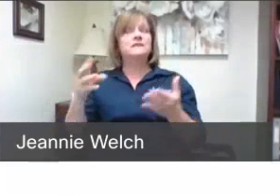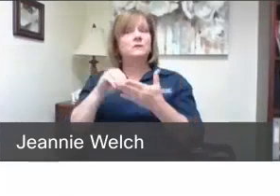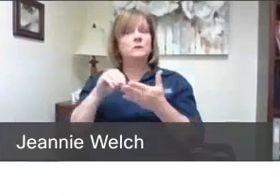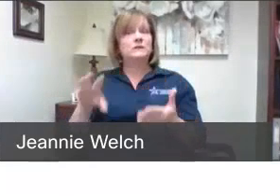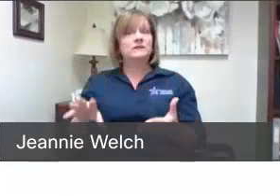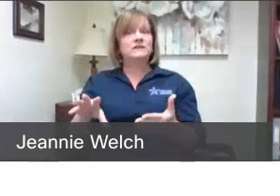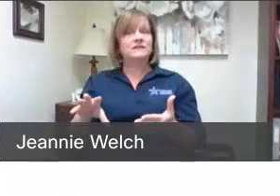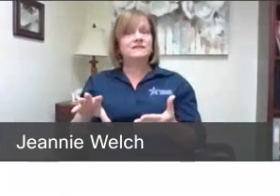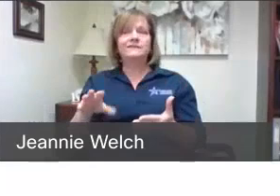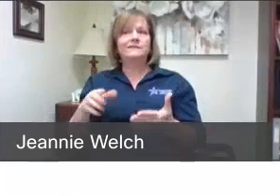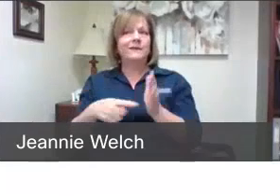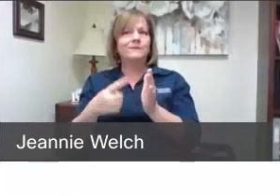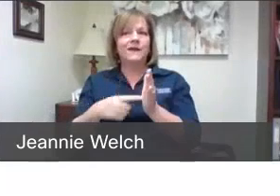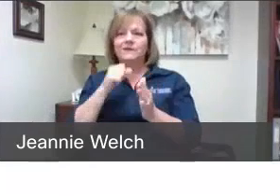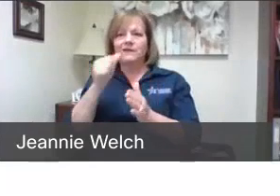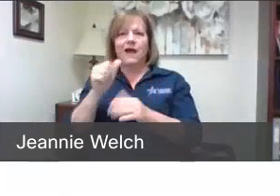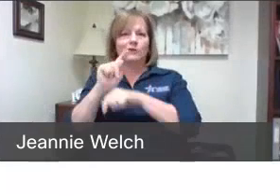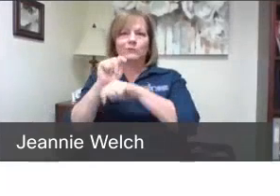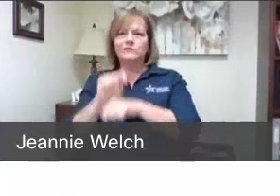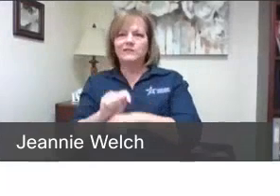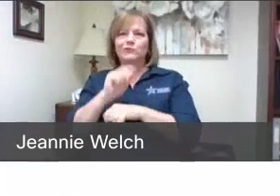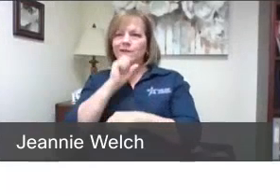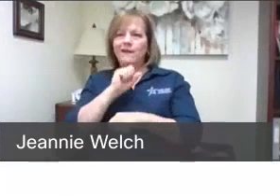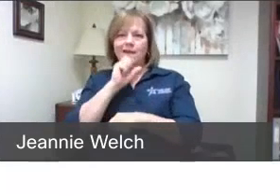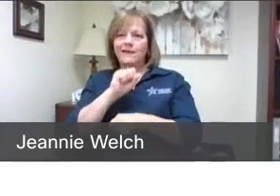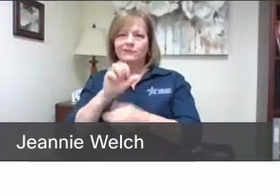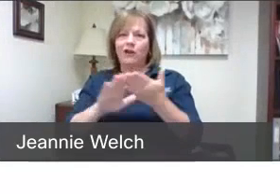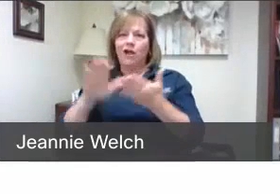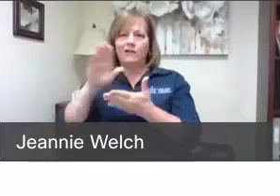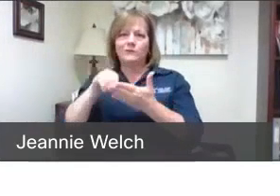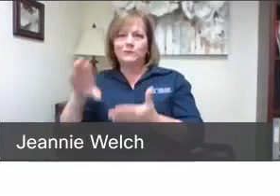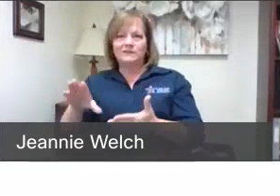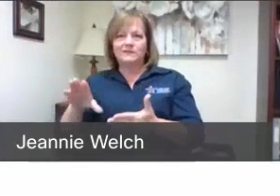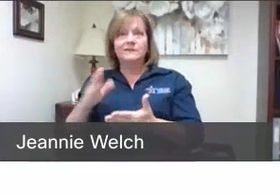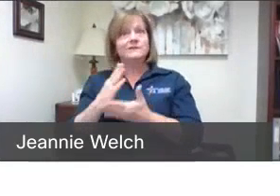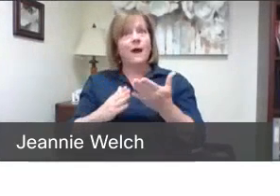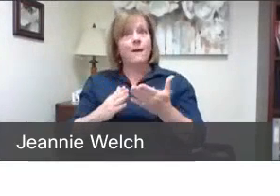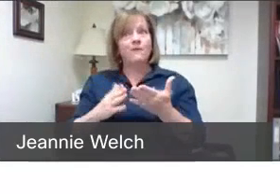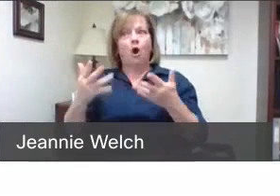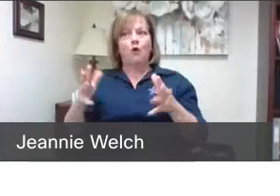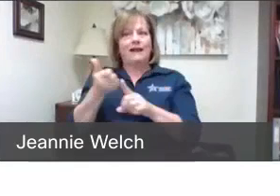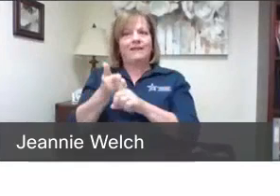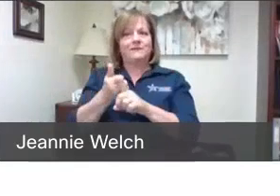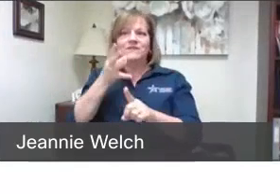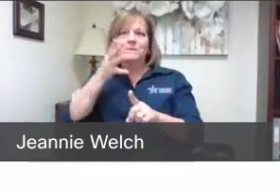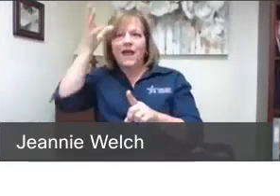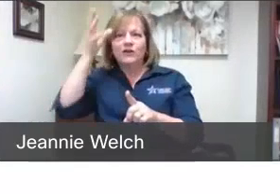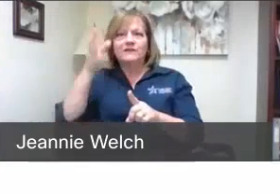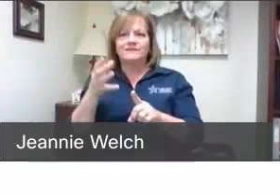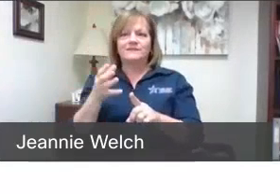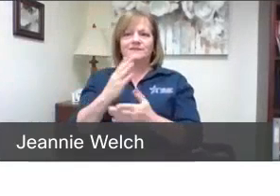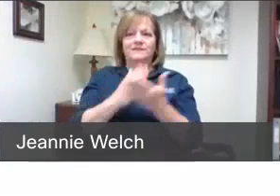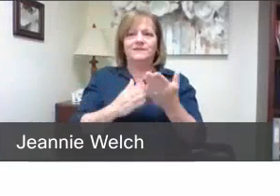our traditional college students. We have college students who are parents. We have those who work multiple